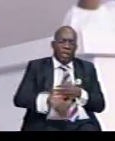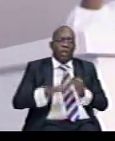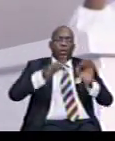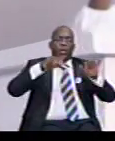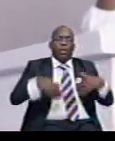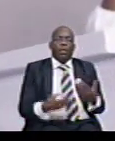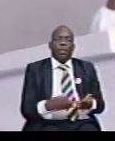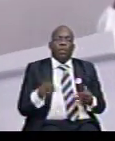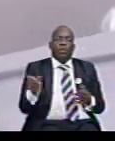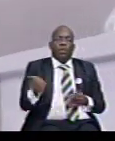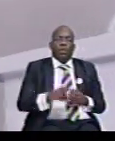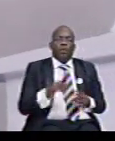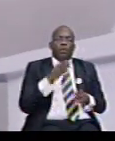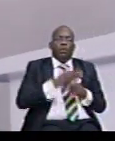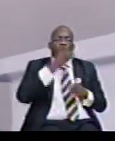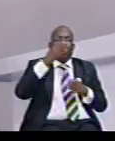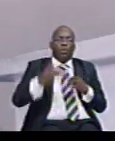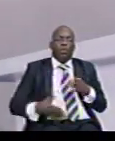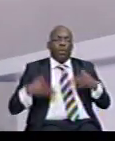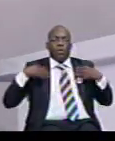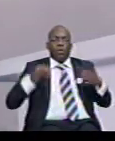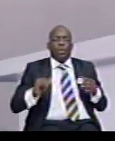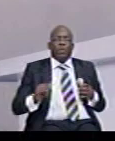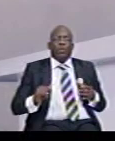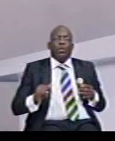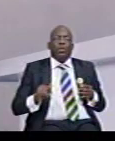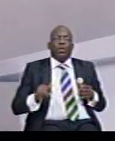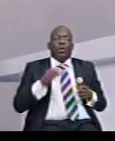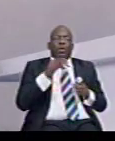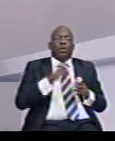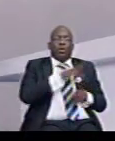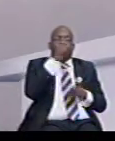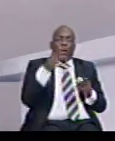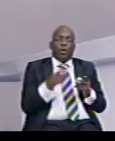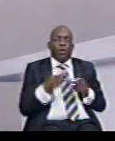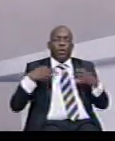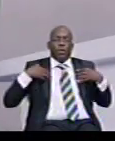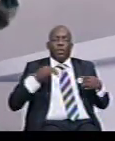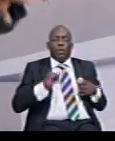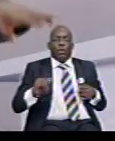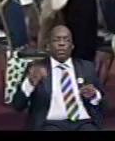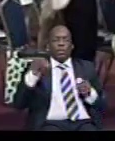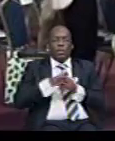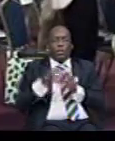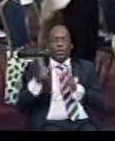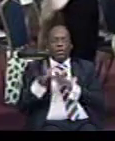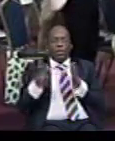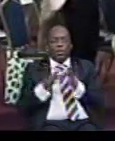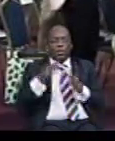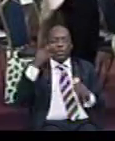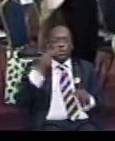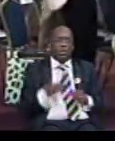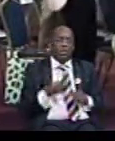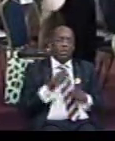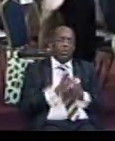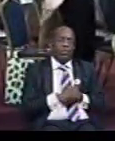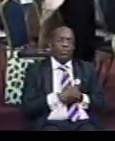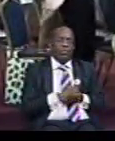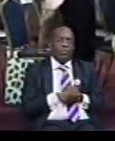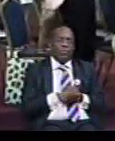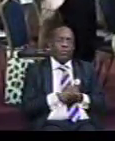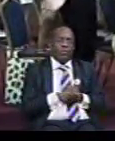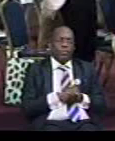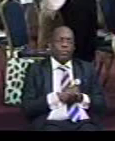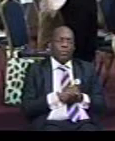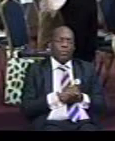healing, complete healing, perfect healing in Jesus' name.